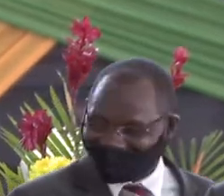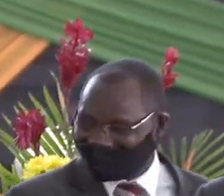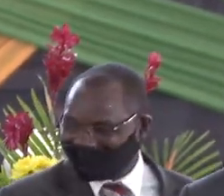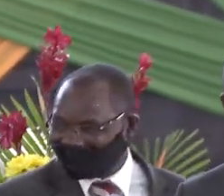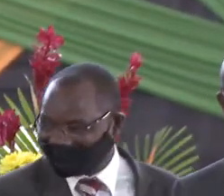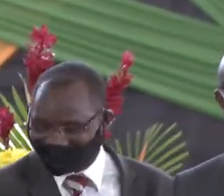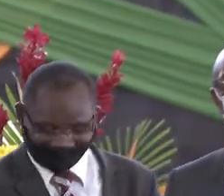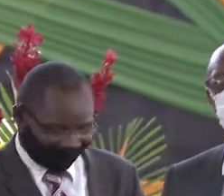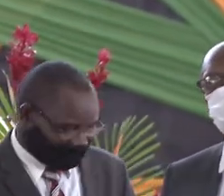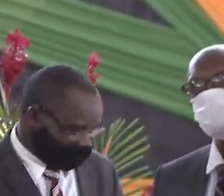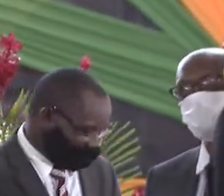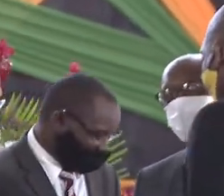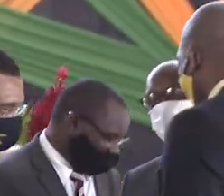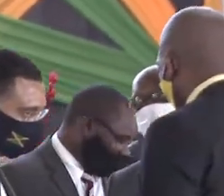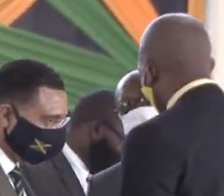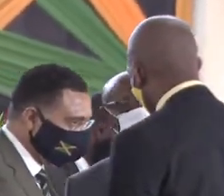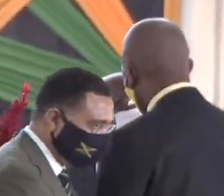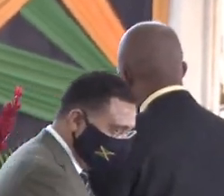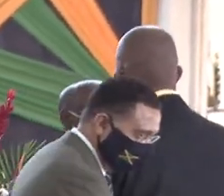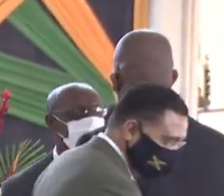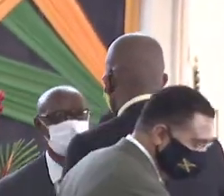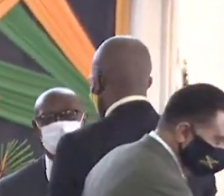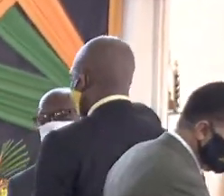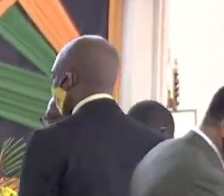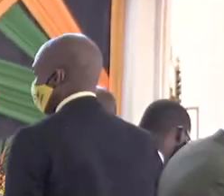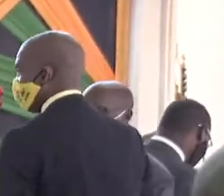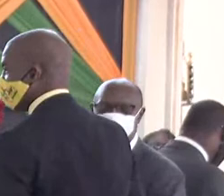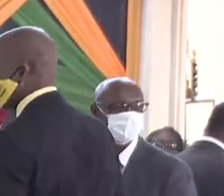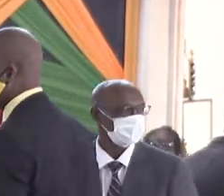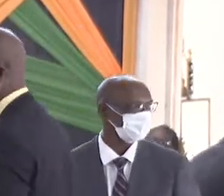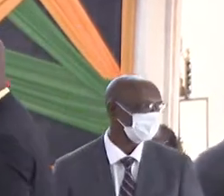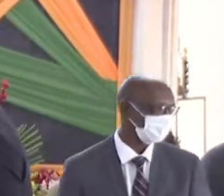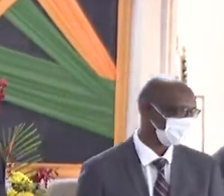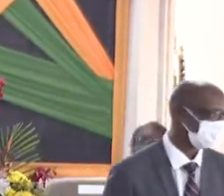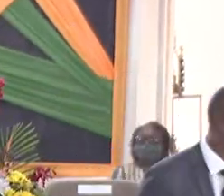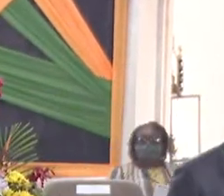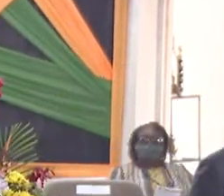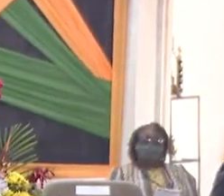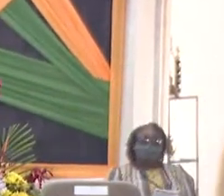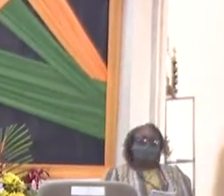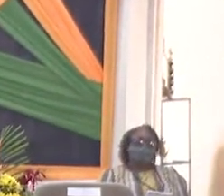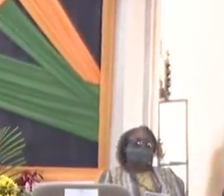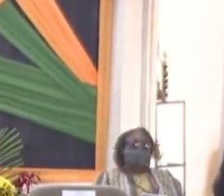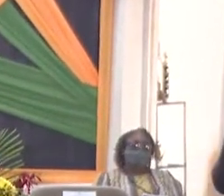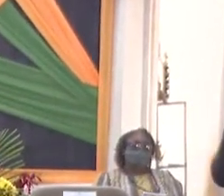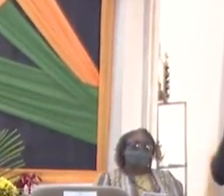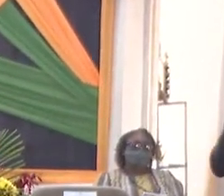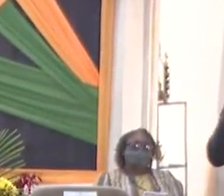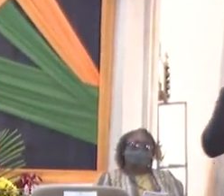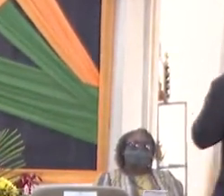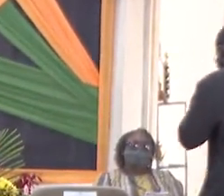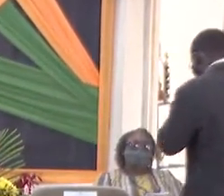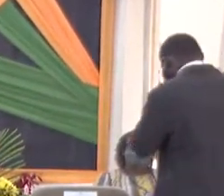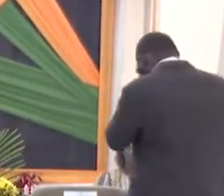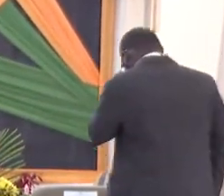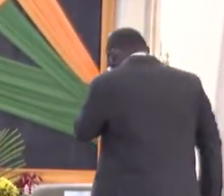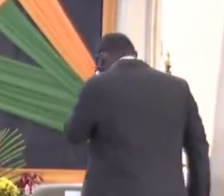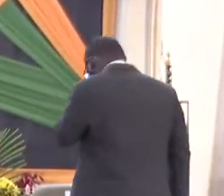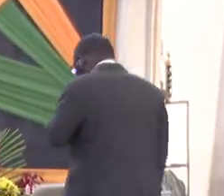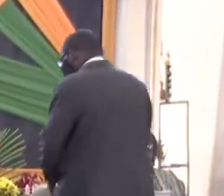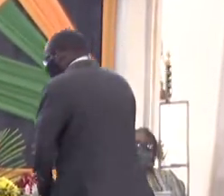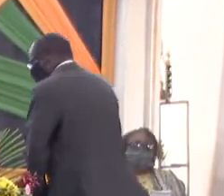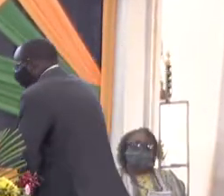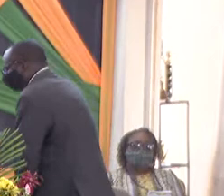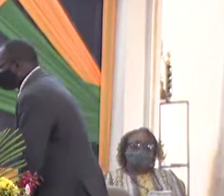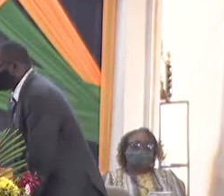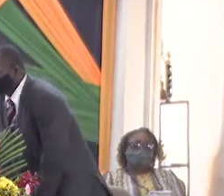And I just want to remind you all this evening at 5:30, please tune in to the Jamaica Gospel Festival